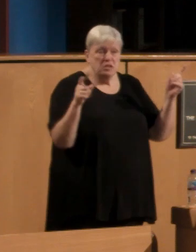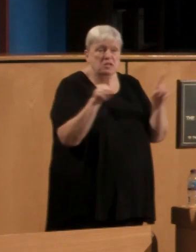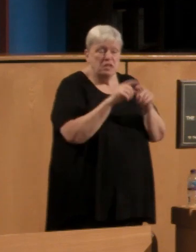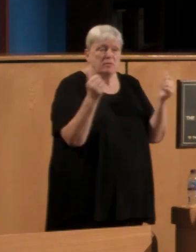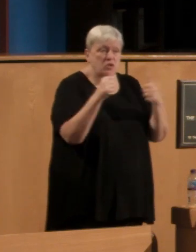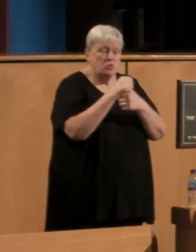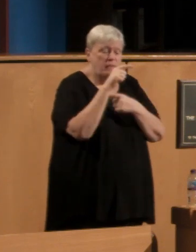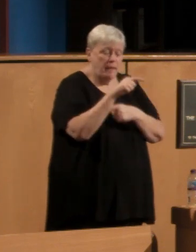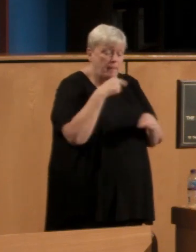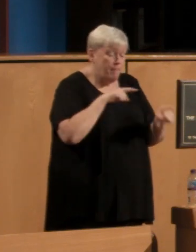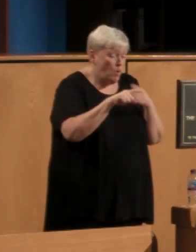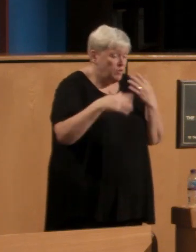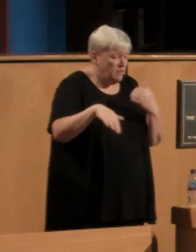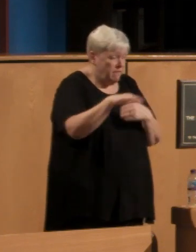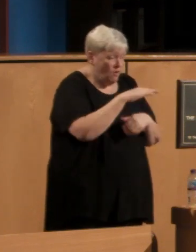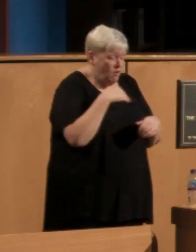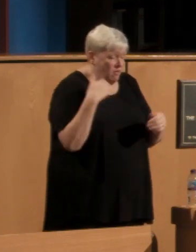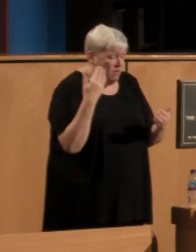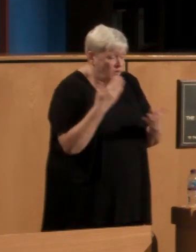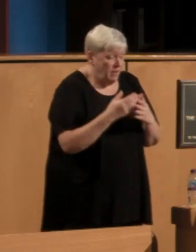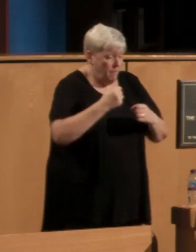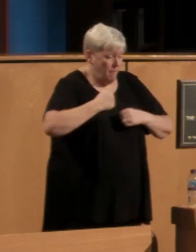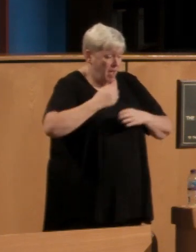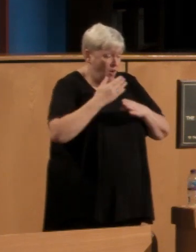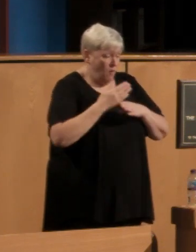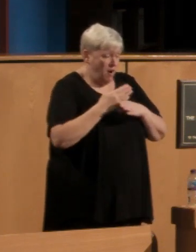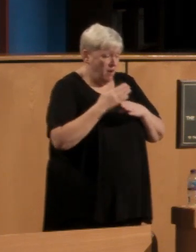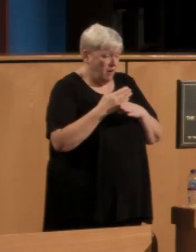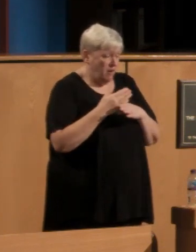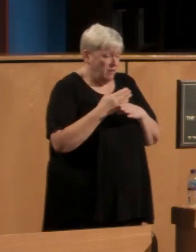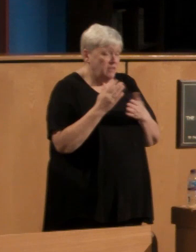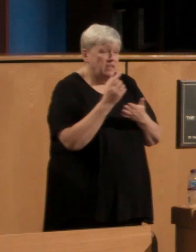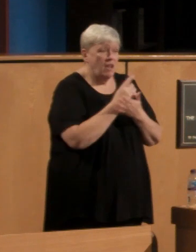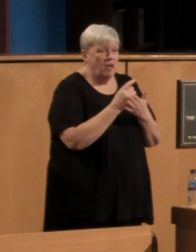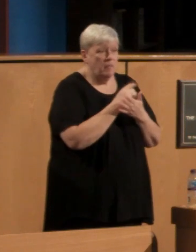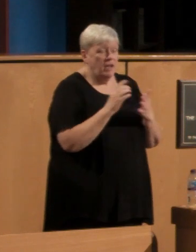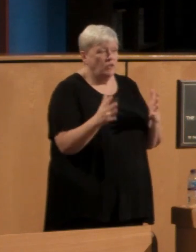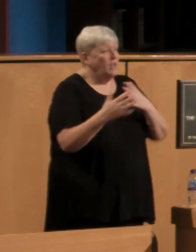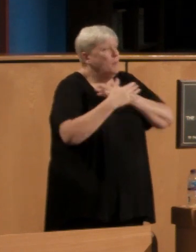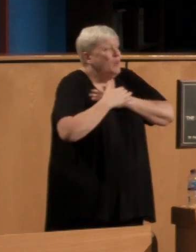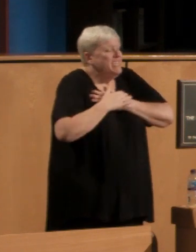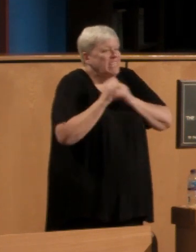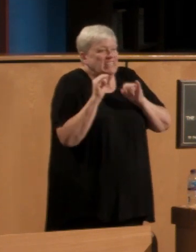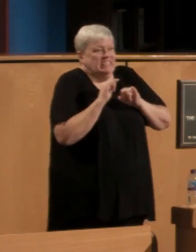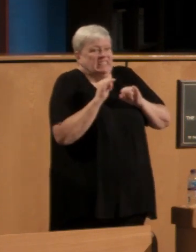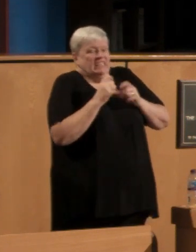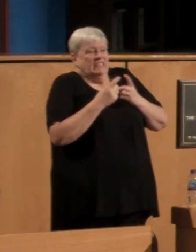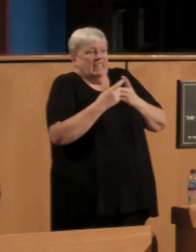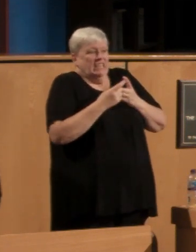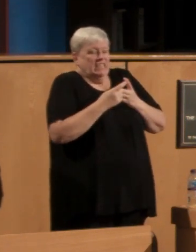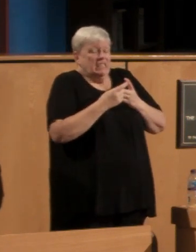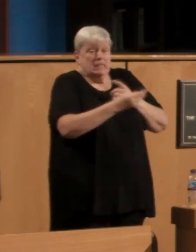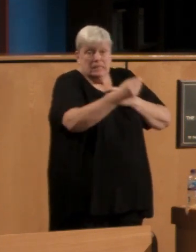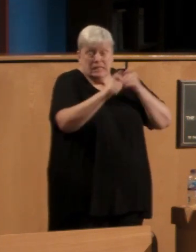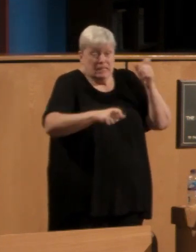But most of all, when I was thinking about my own work, to me it's about embracing monstrousness. Again, some people might